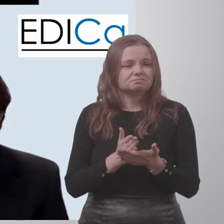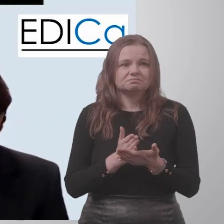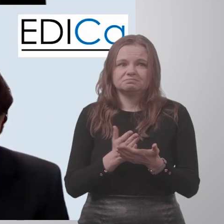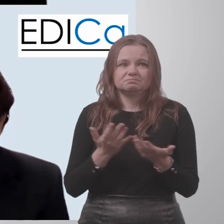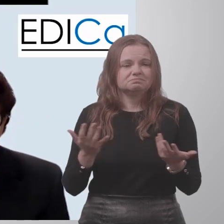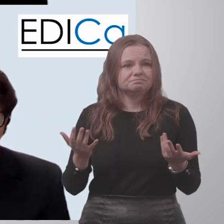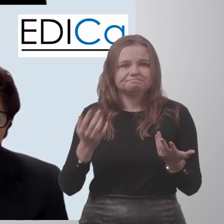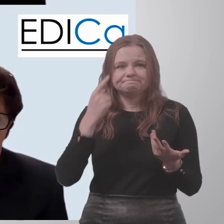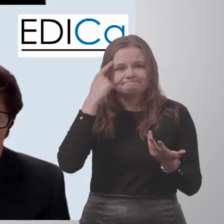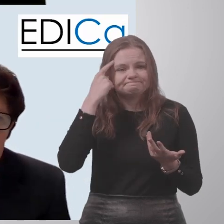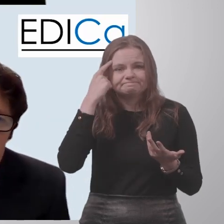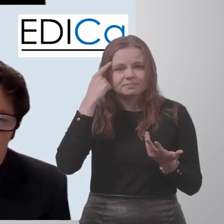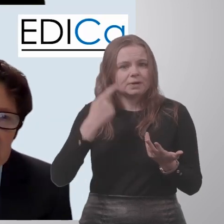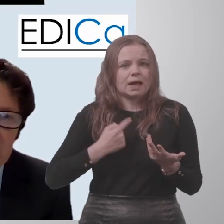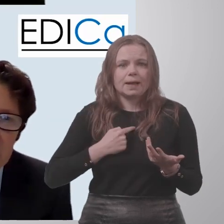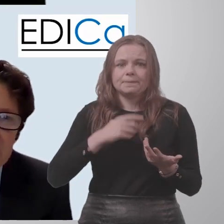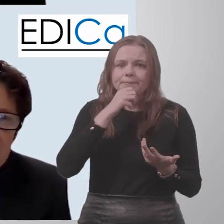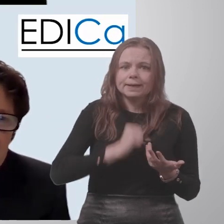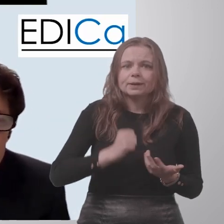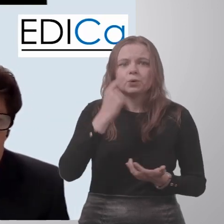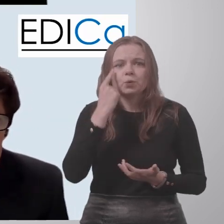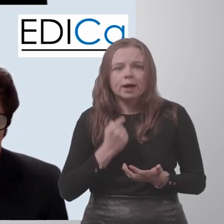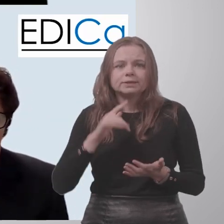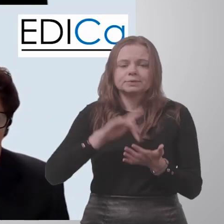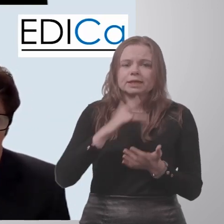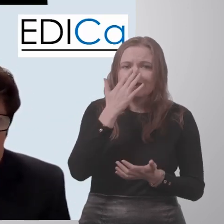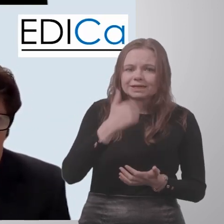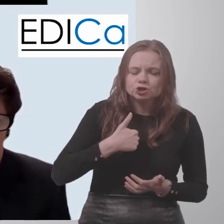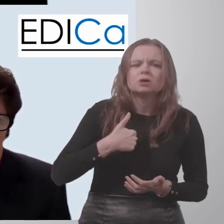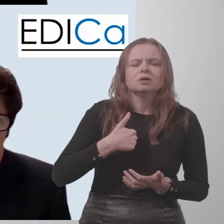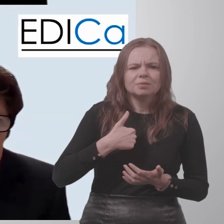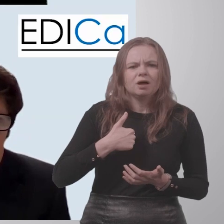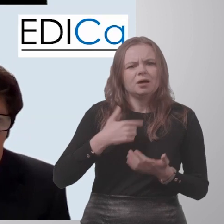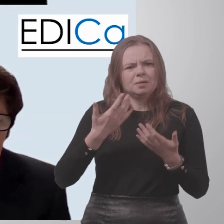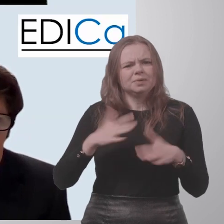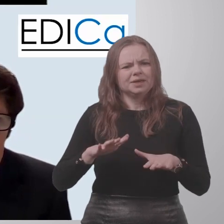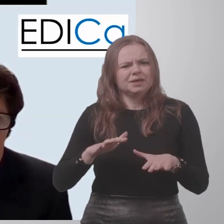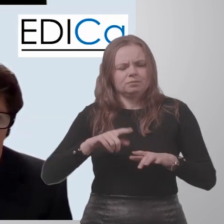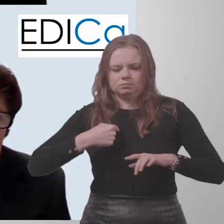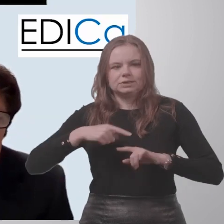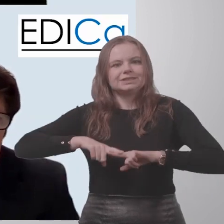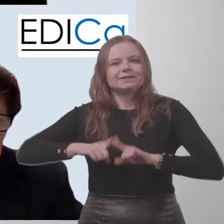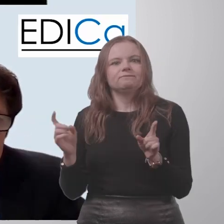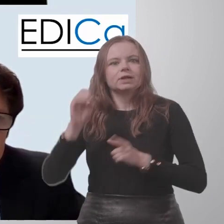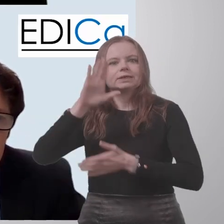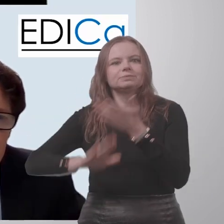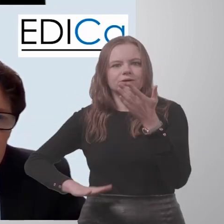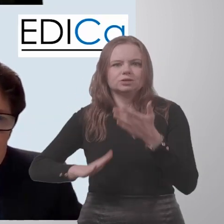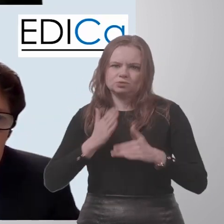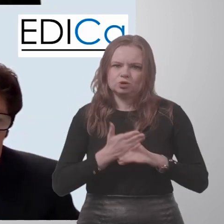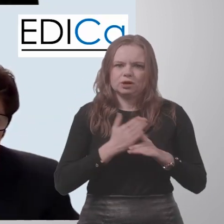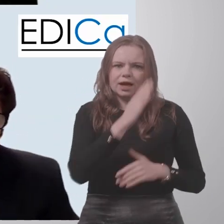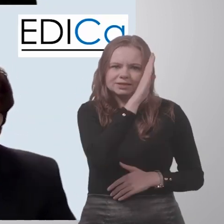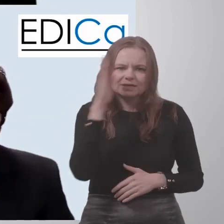ways, whilst I am male, white, middle-aged, I've had a kind of very gendered kind of experience of working in academia.